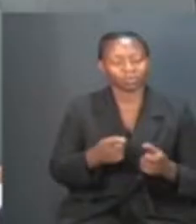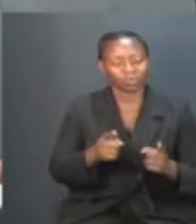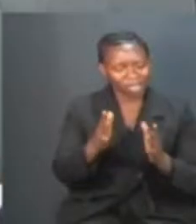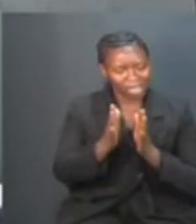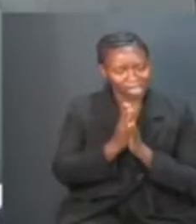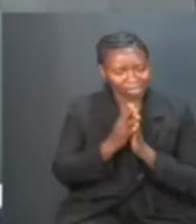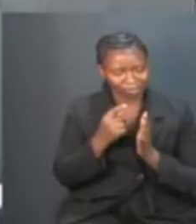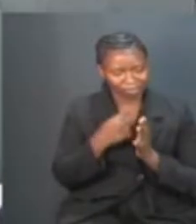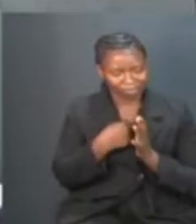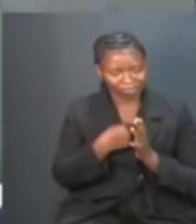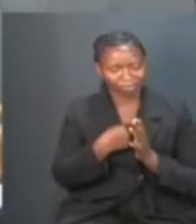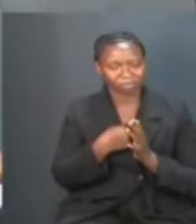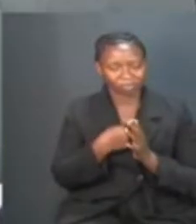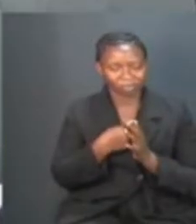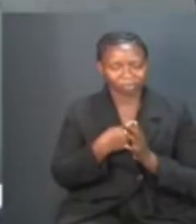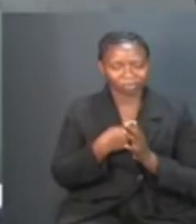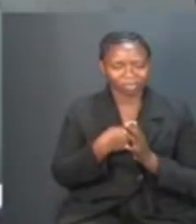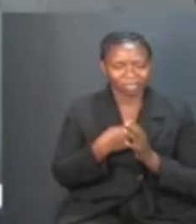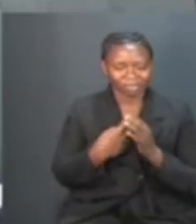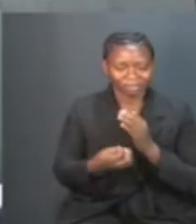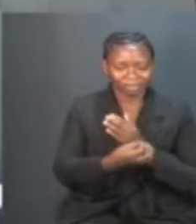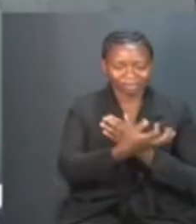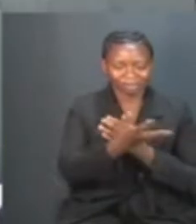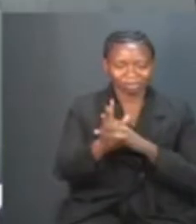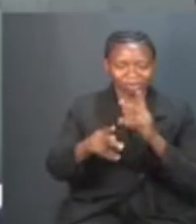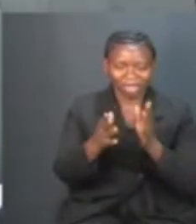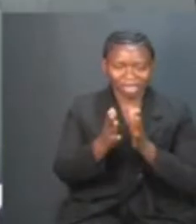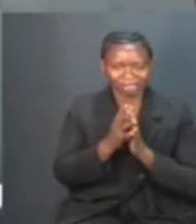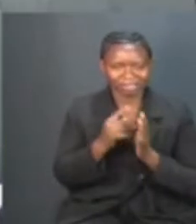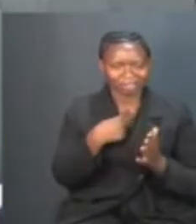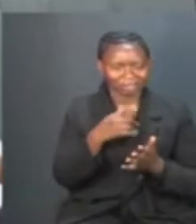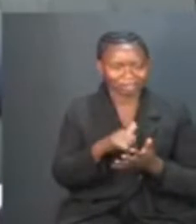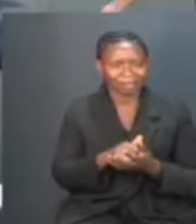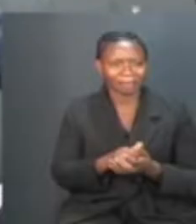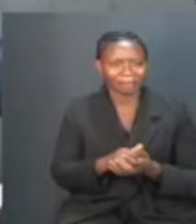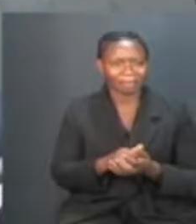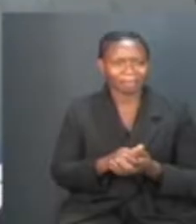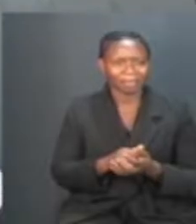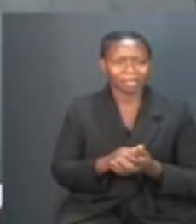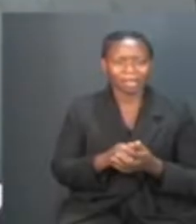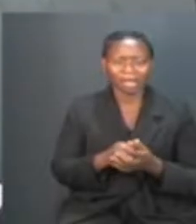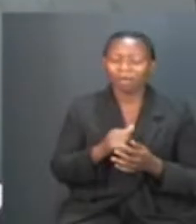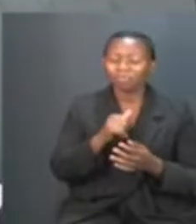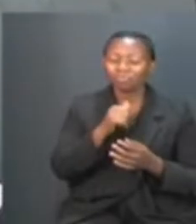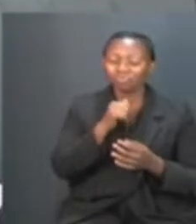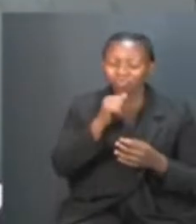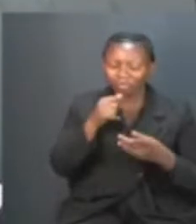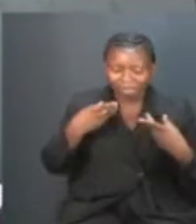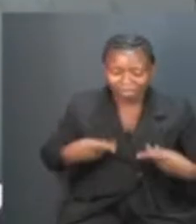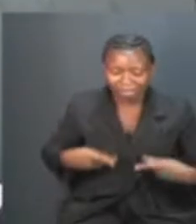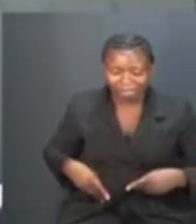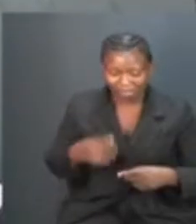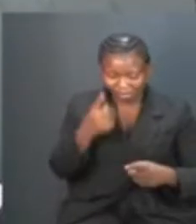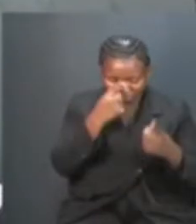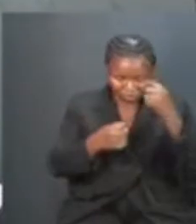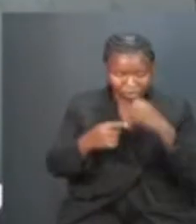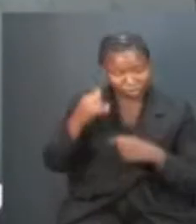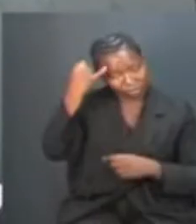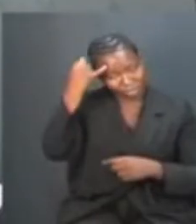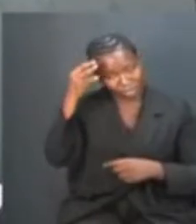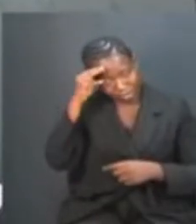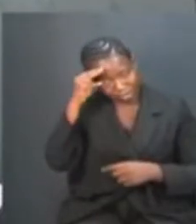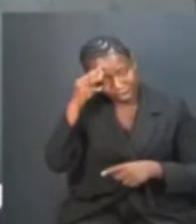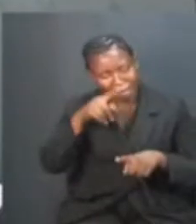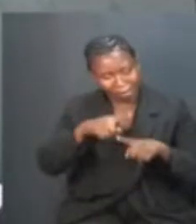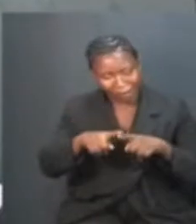me, the press asked me, one of the things that I said was that, oh, I'm not wearing it because of President Mahama.